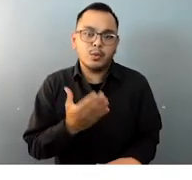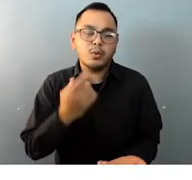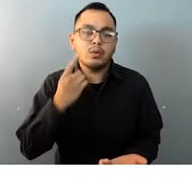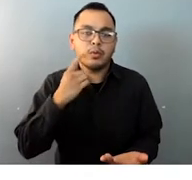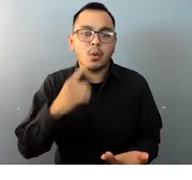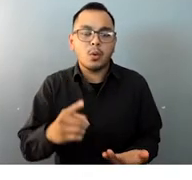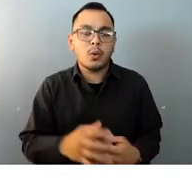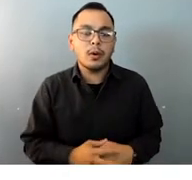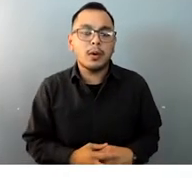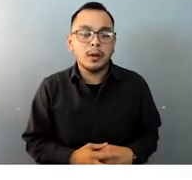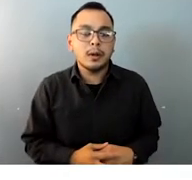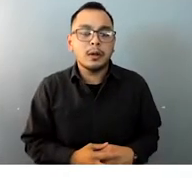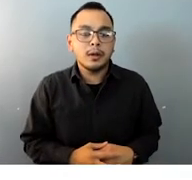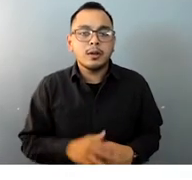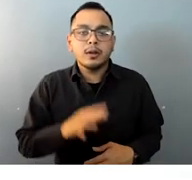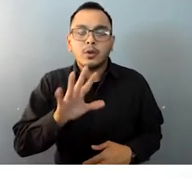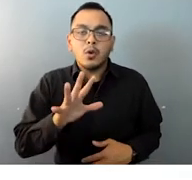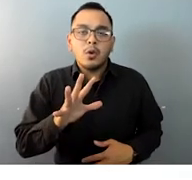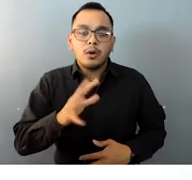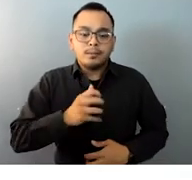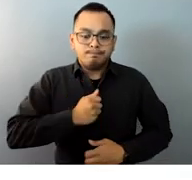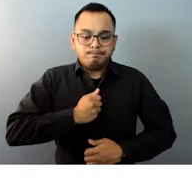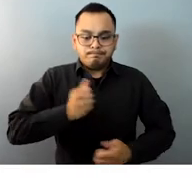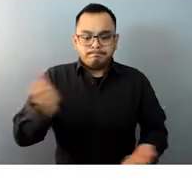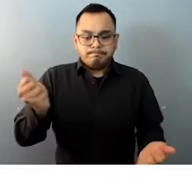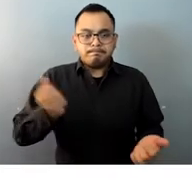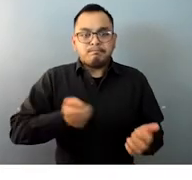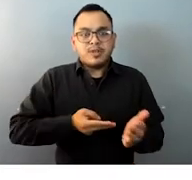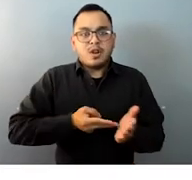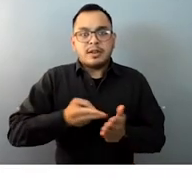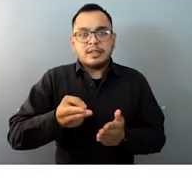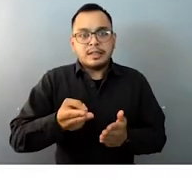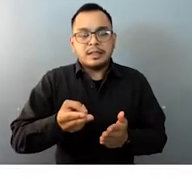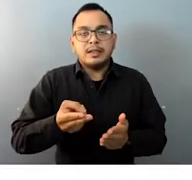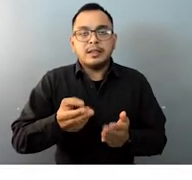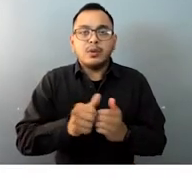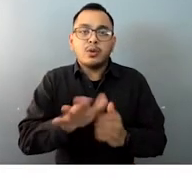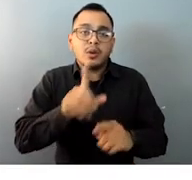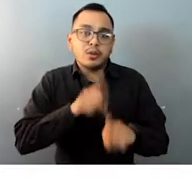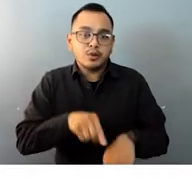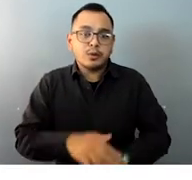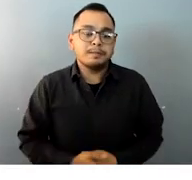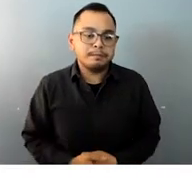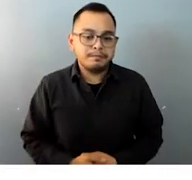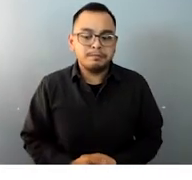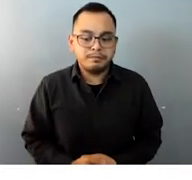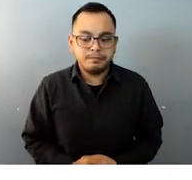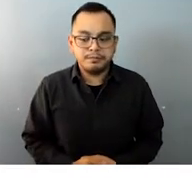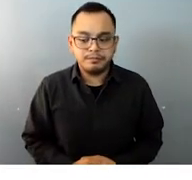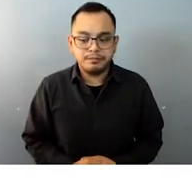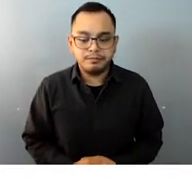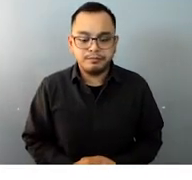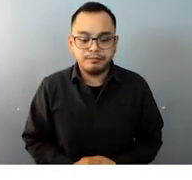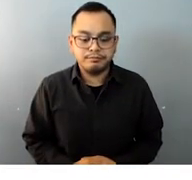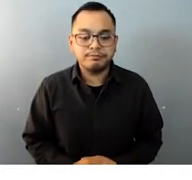and thank you for the vulnerability and honesty of that